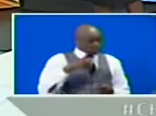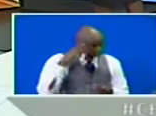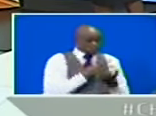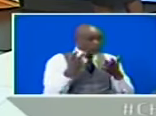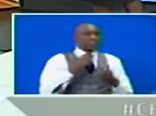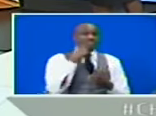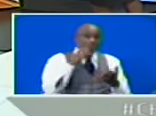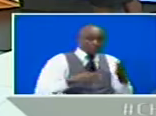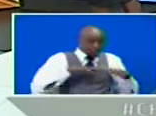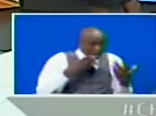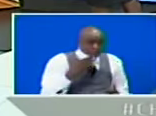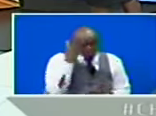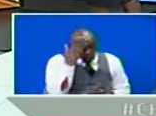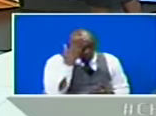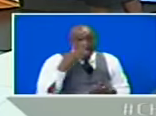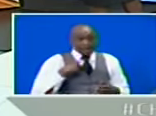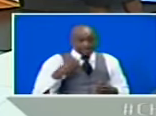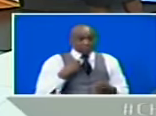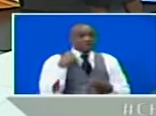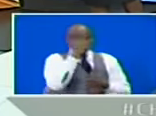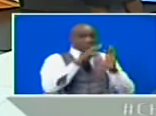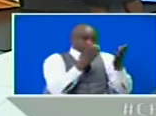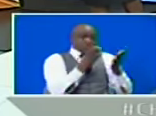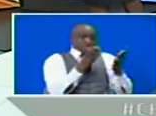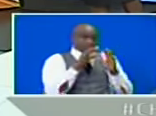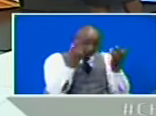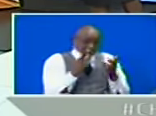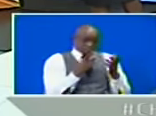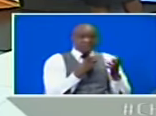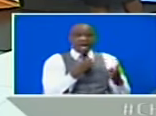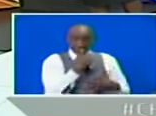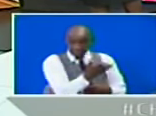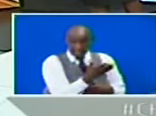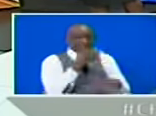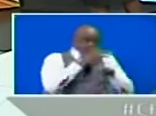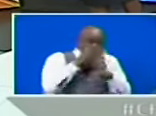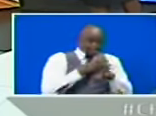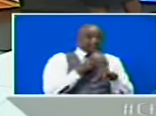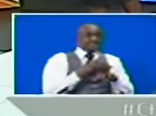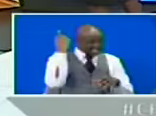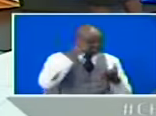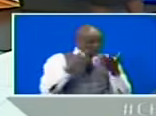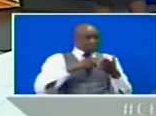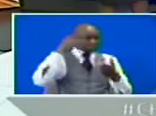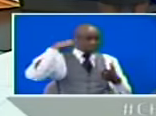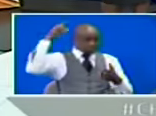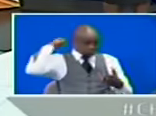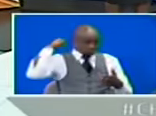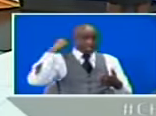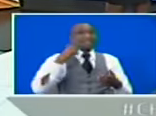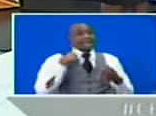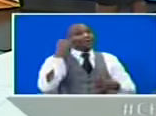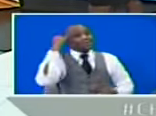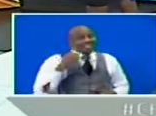how to tell when, you know, an account is... It was last week. Yeah, I'm last reminded. Last week, but one. No, it was last week, but one. Yes. So imagine